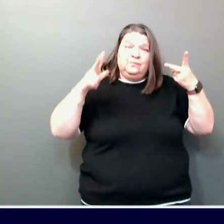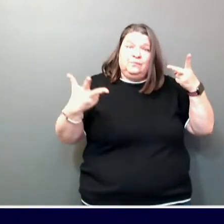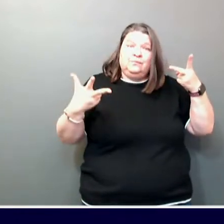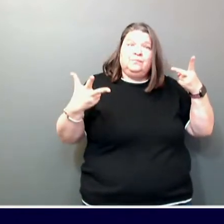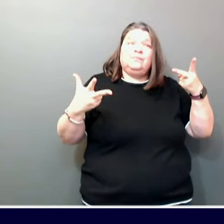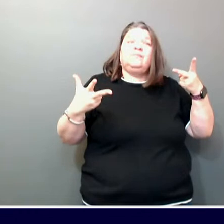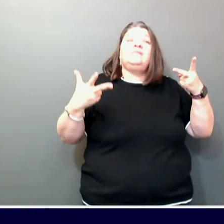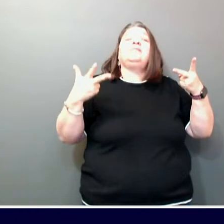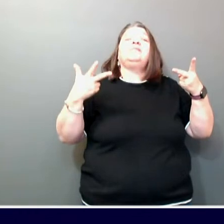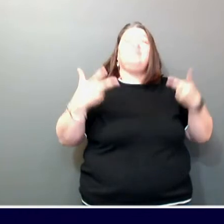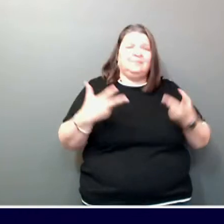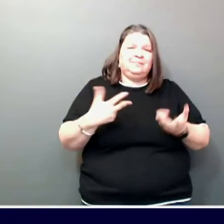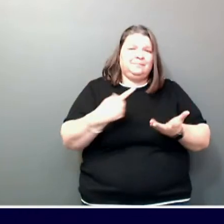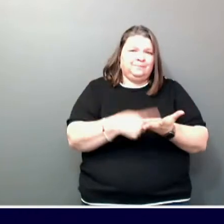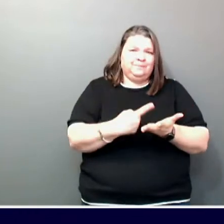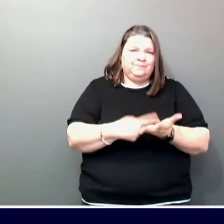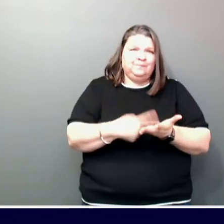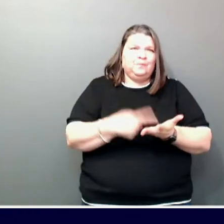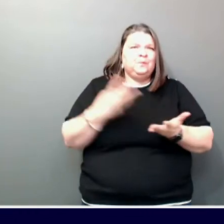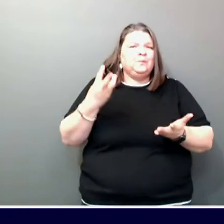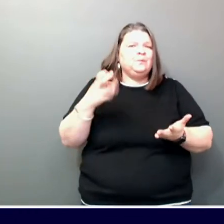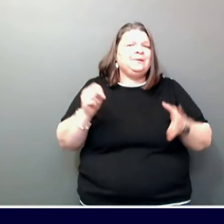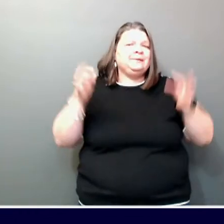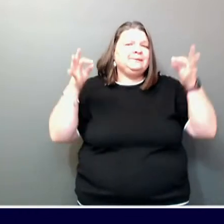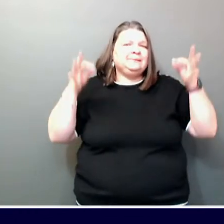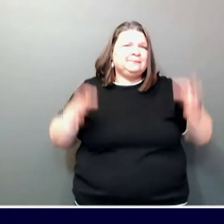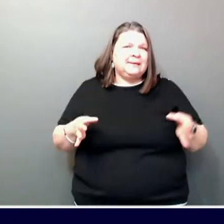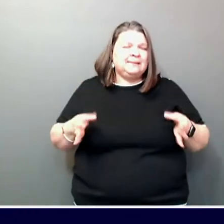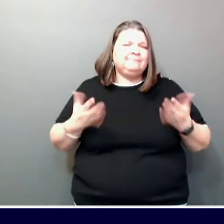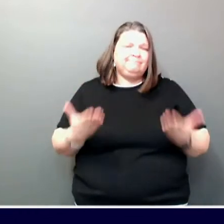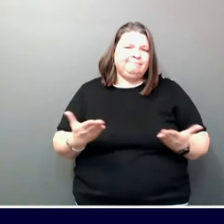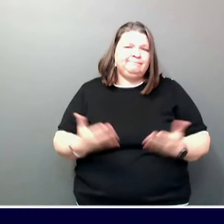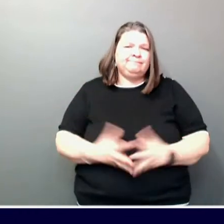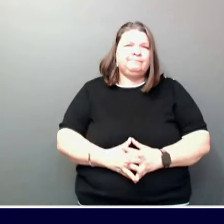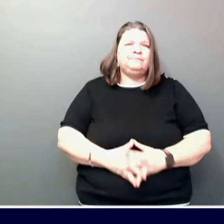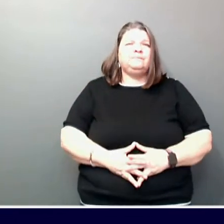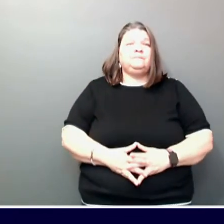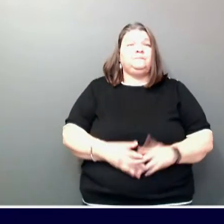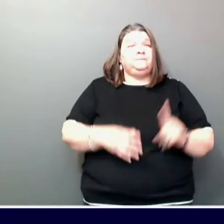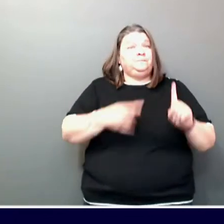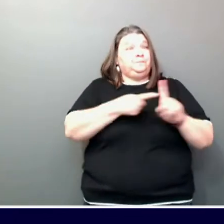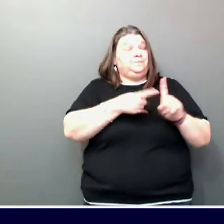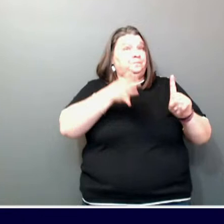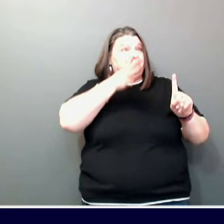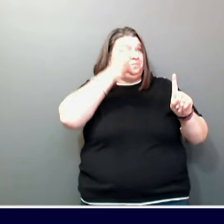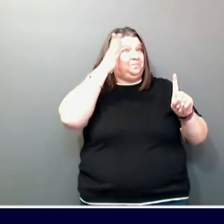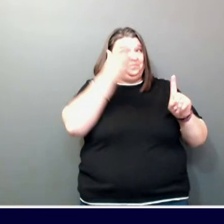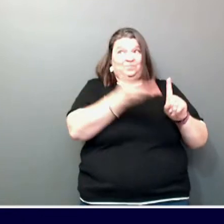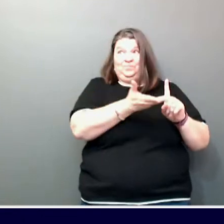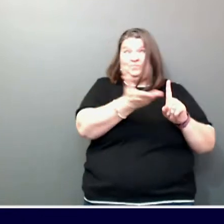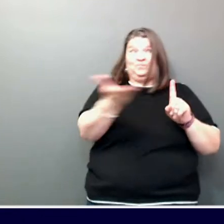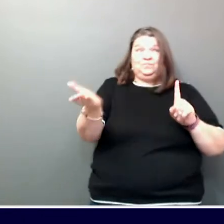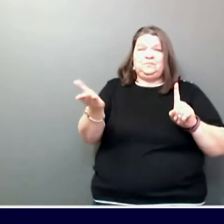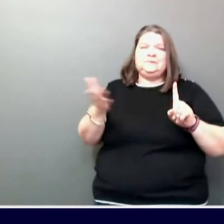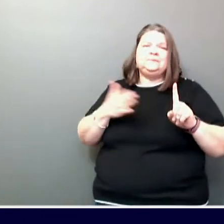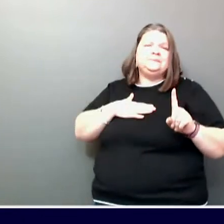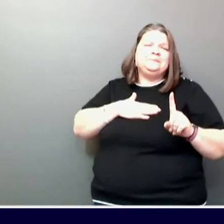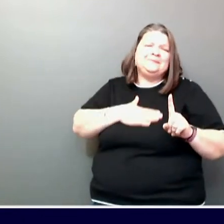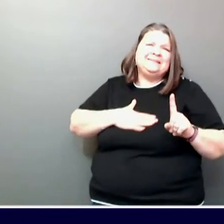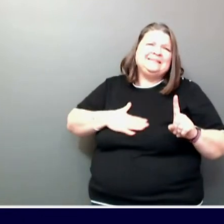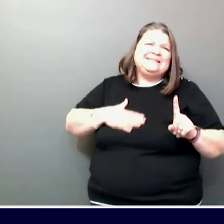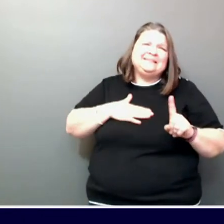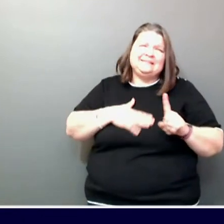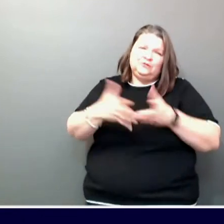in my mind, and for parents who are out there, this should strengthen confidence in the vaccine, not diminish